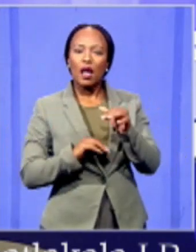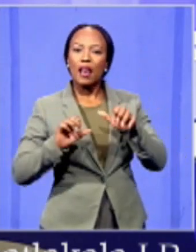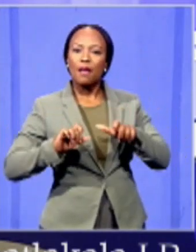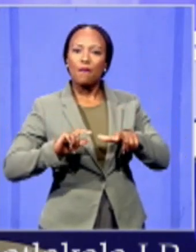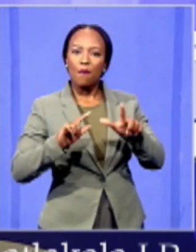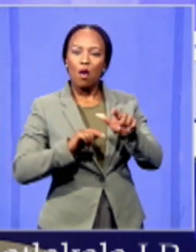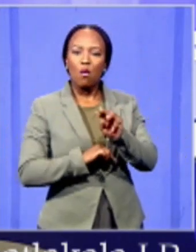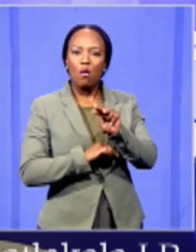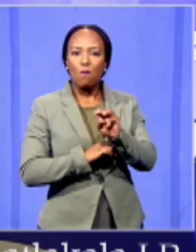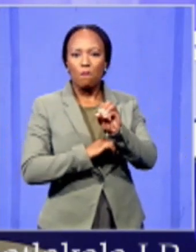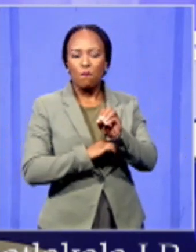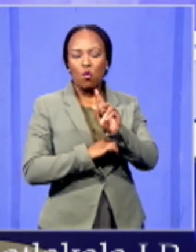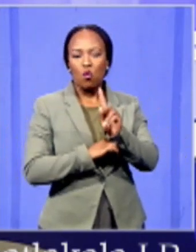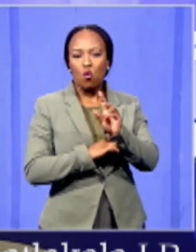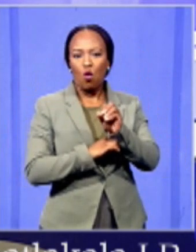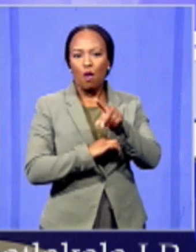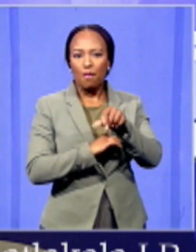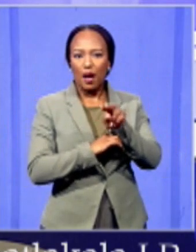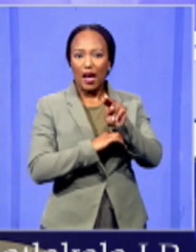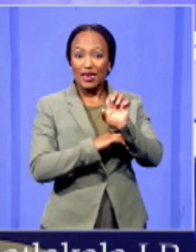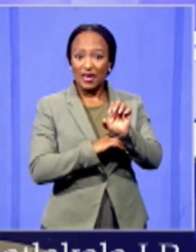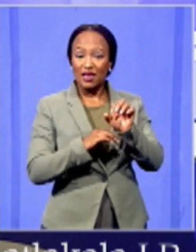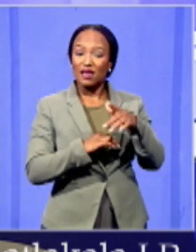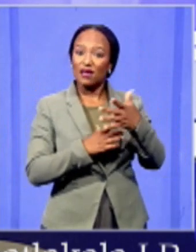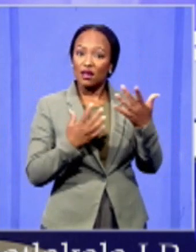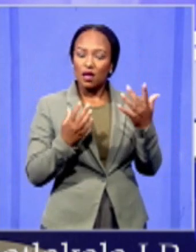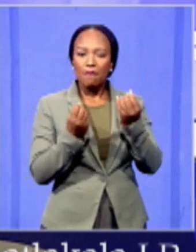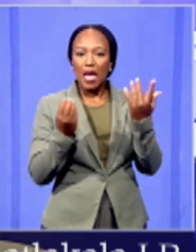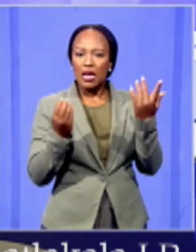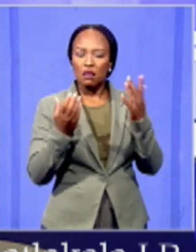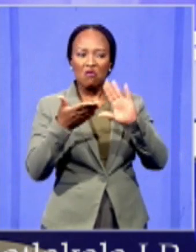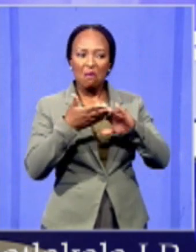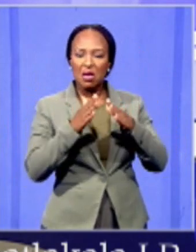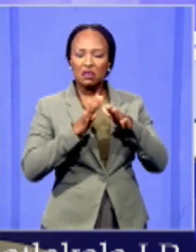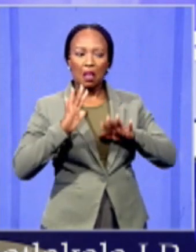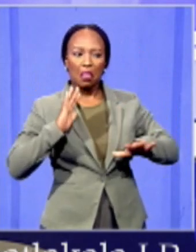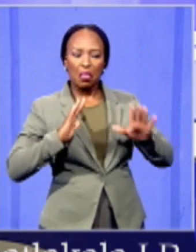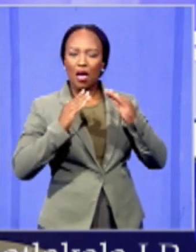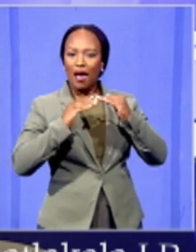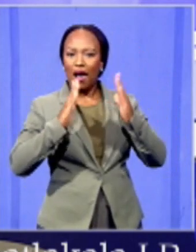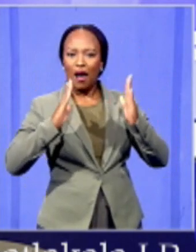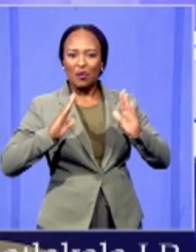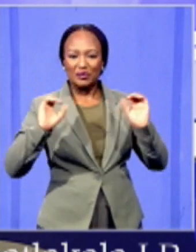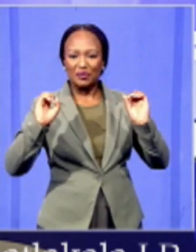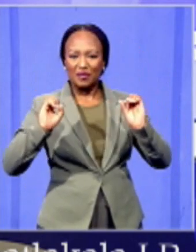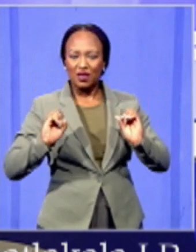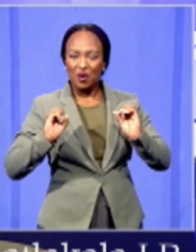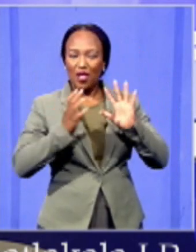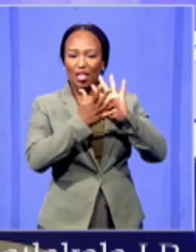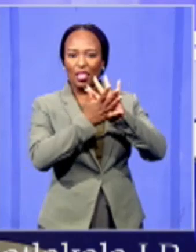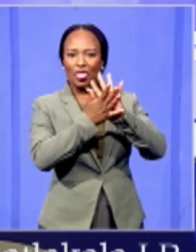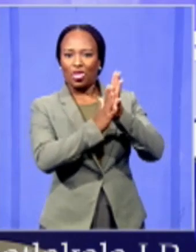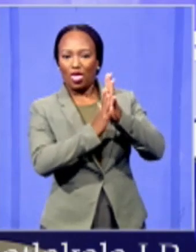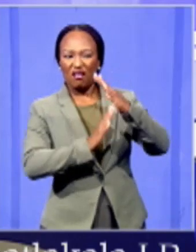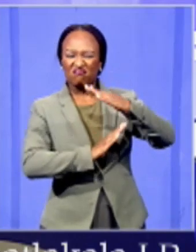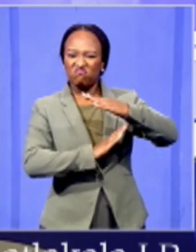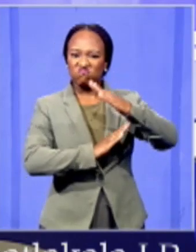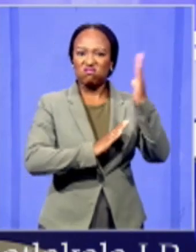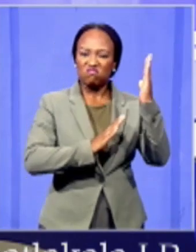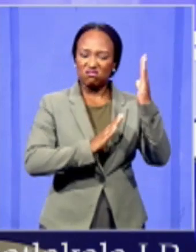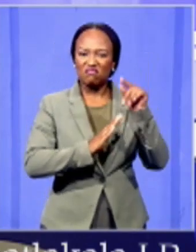Mokopane provinceng ya Limpopo moo badudi ba bangwe ba tlogetšego ba sena magae. Dintlo tše mmalwa di sentšwe ke ledimo leo gomme